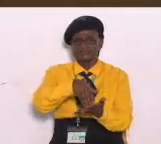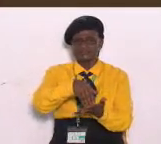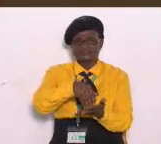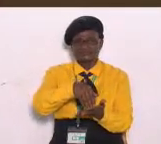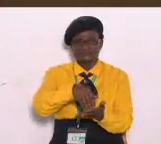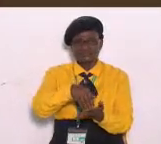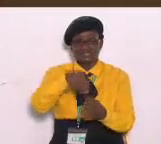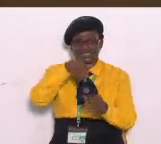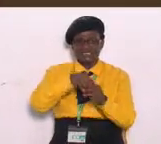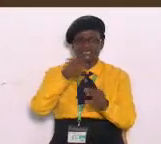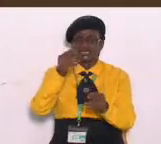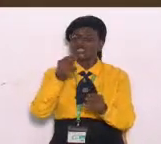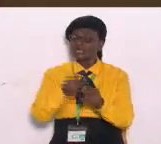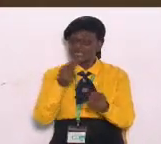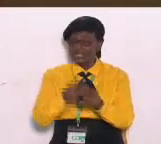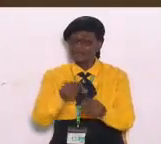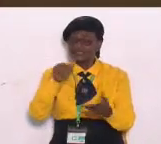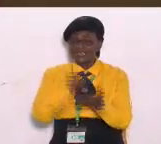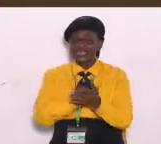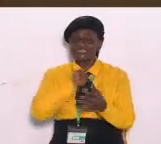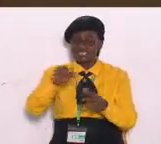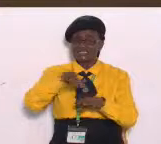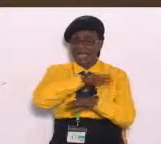in the name that's above every other name,